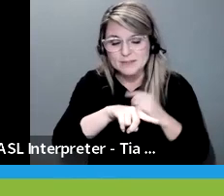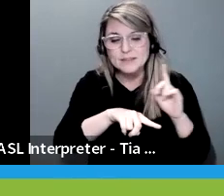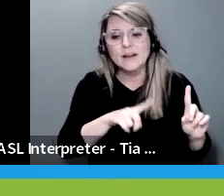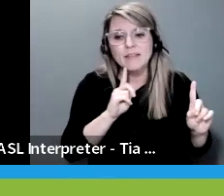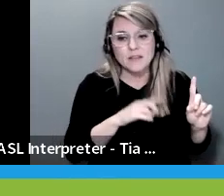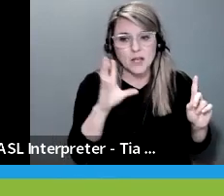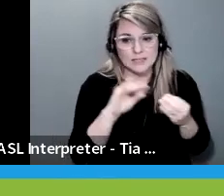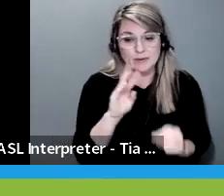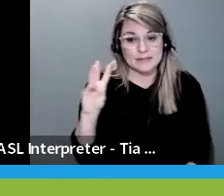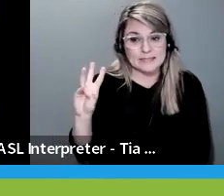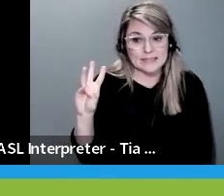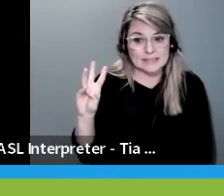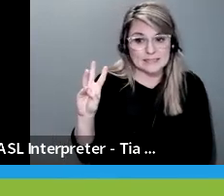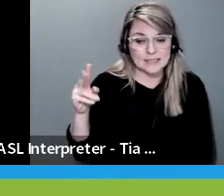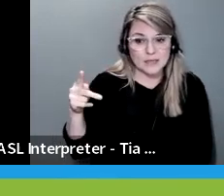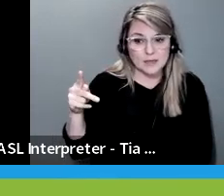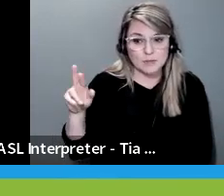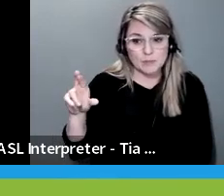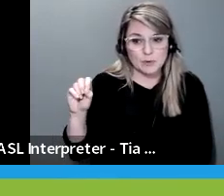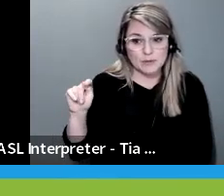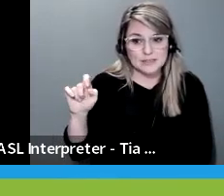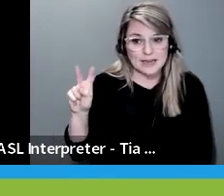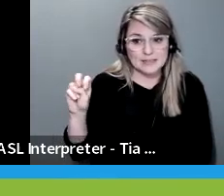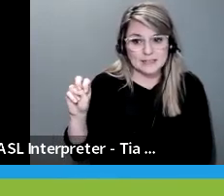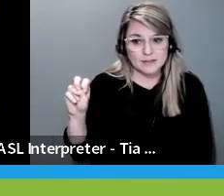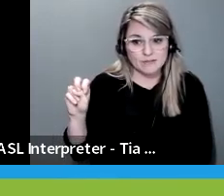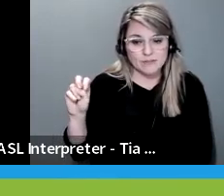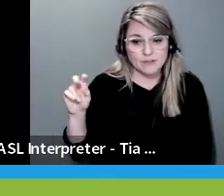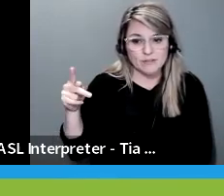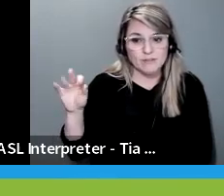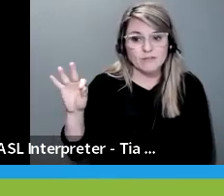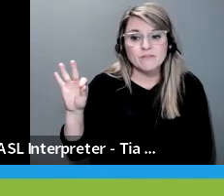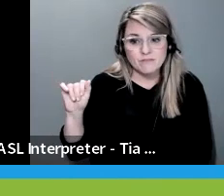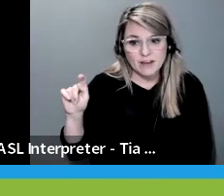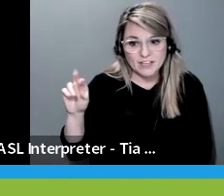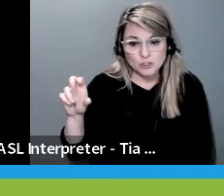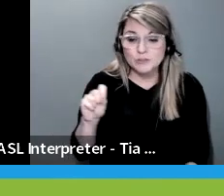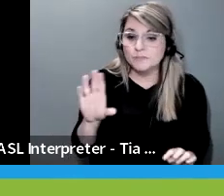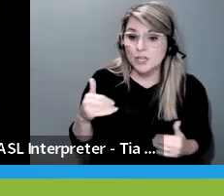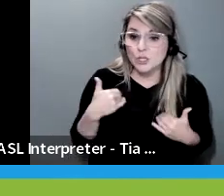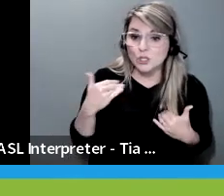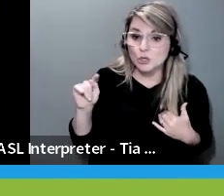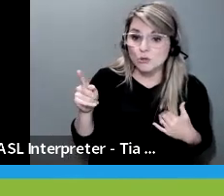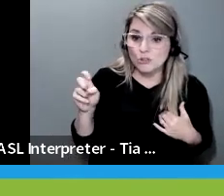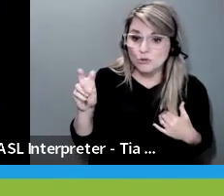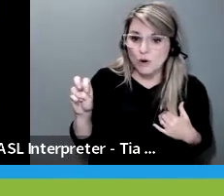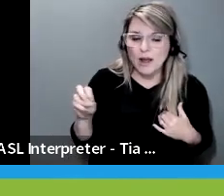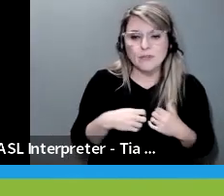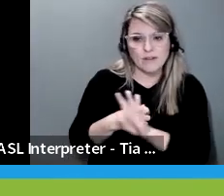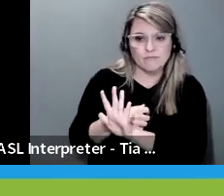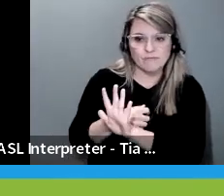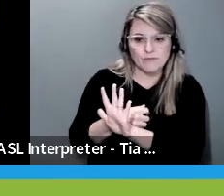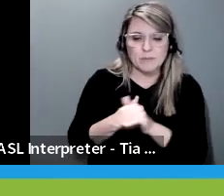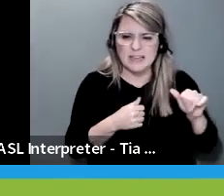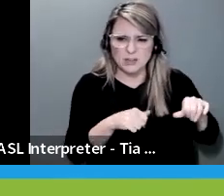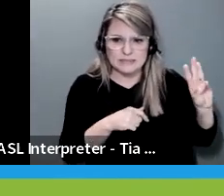there's 6 protective factors, but for You Thrive, there will be 5. That's okay. The whole point of this is to say that